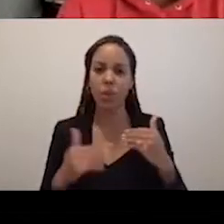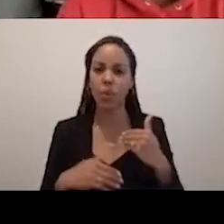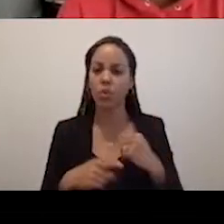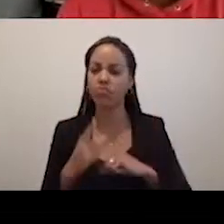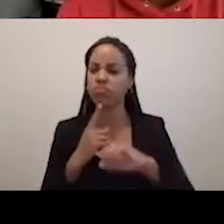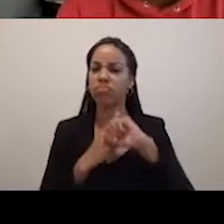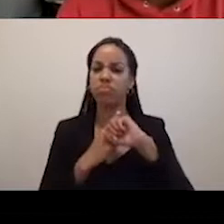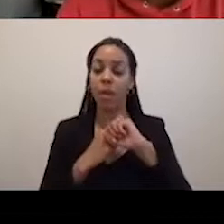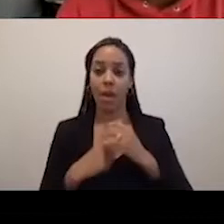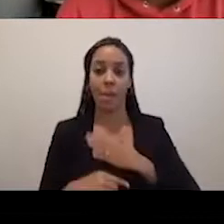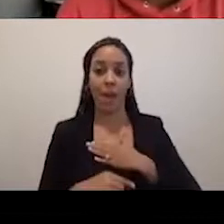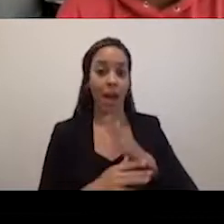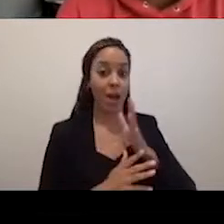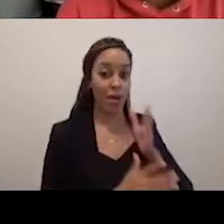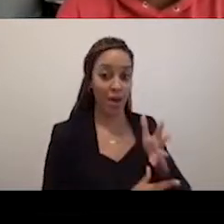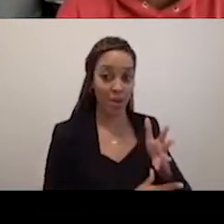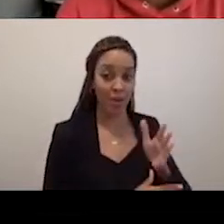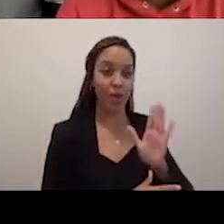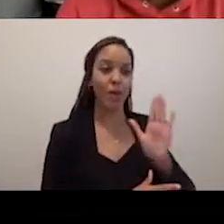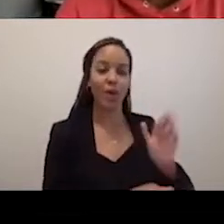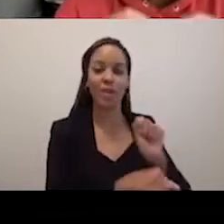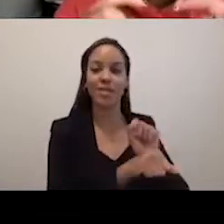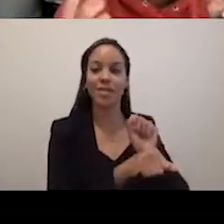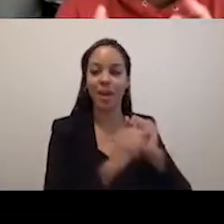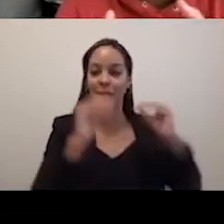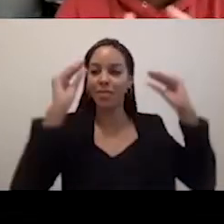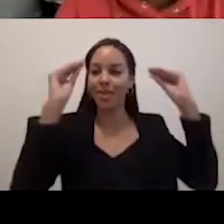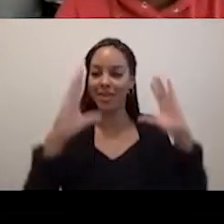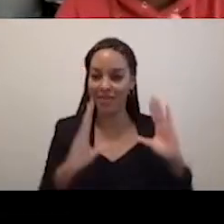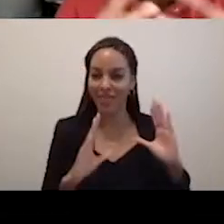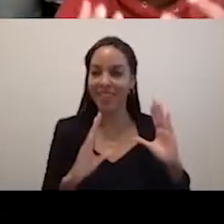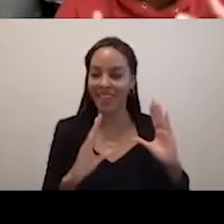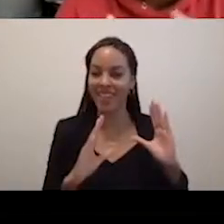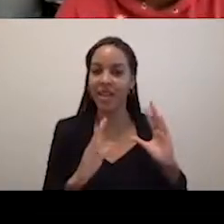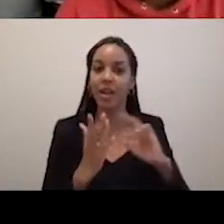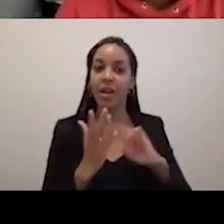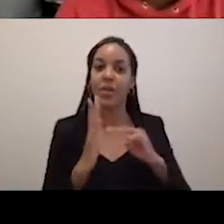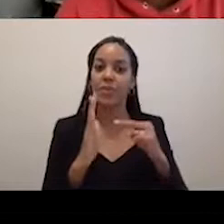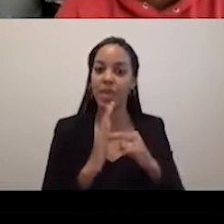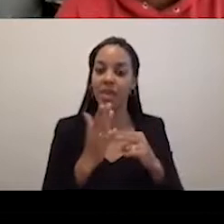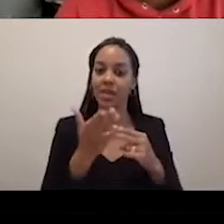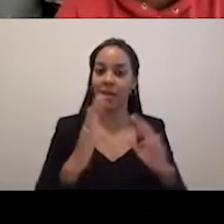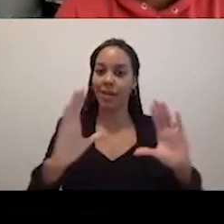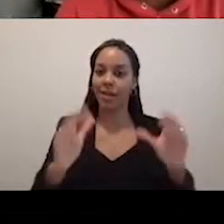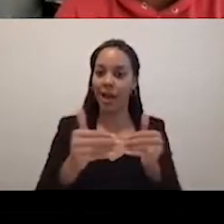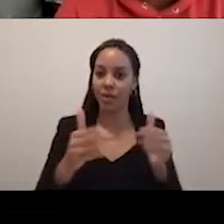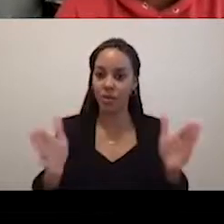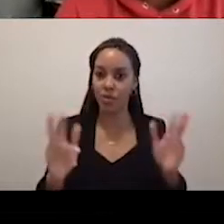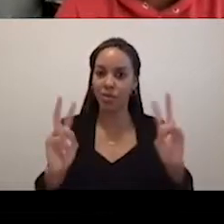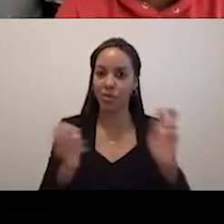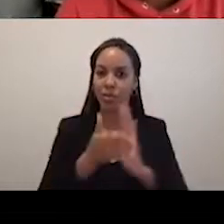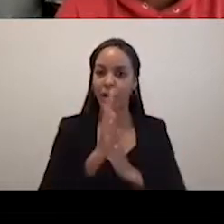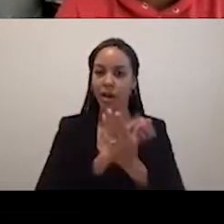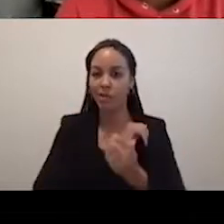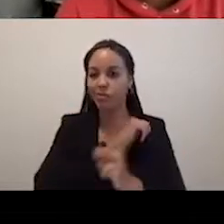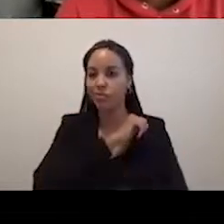her occupation was an educator, so that the installation around classroom as detention